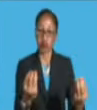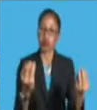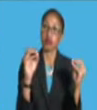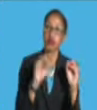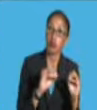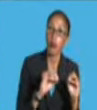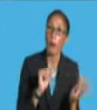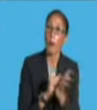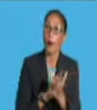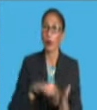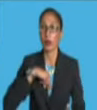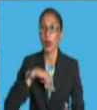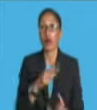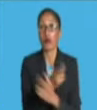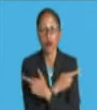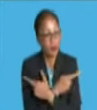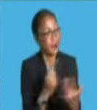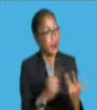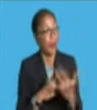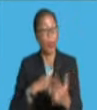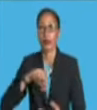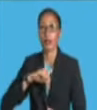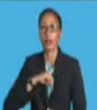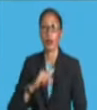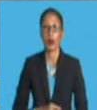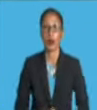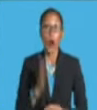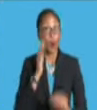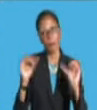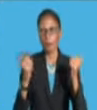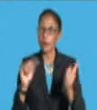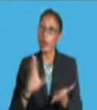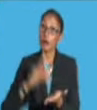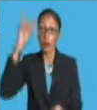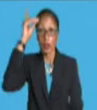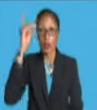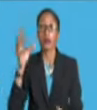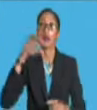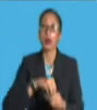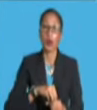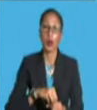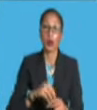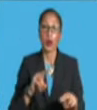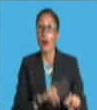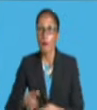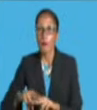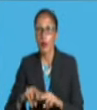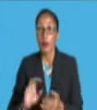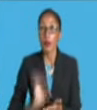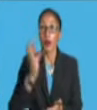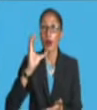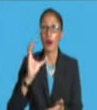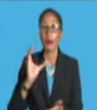about religious beliefs and to respect other religions. After completing my education, I joined Fiji College of Advanced